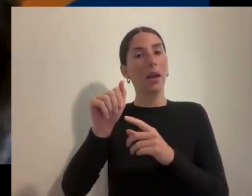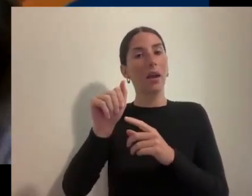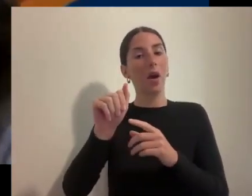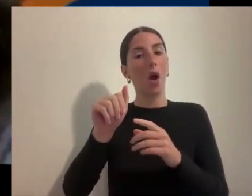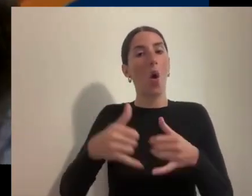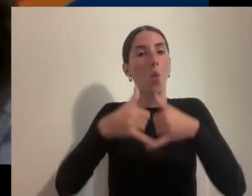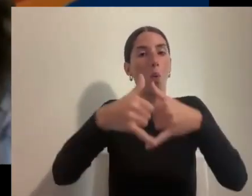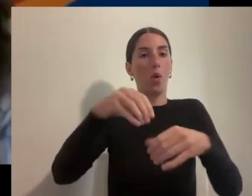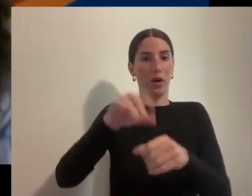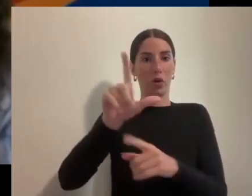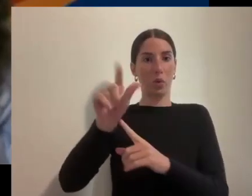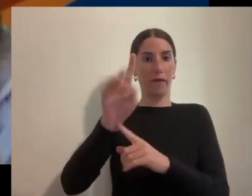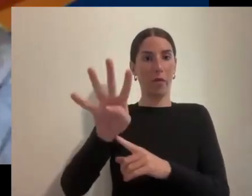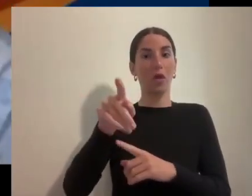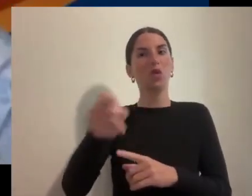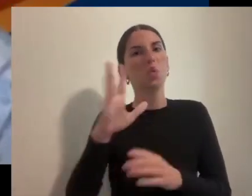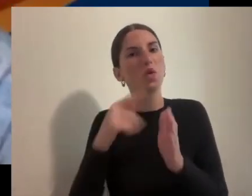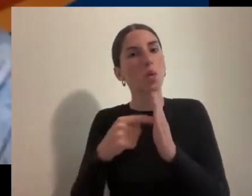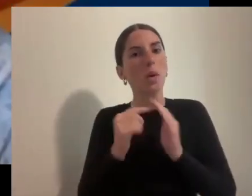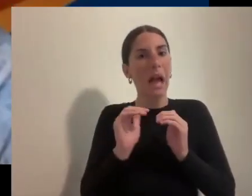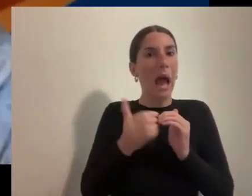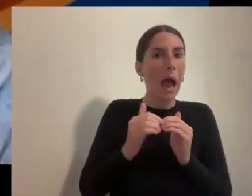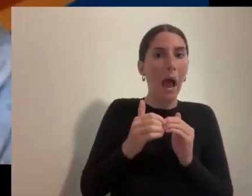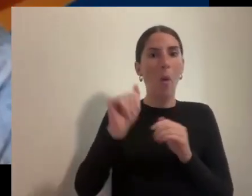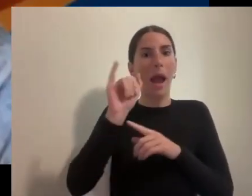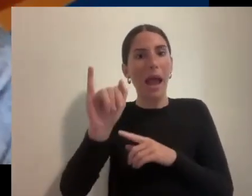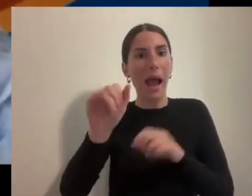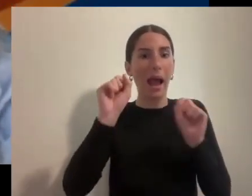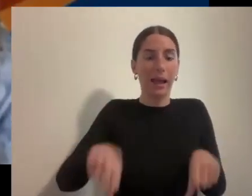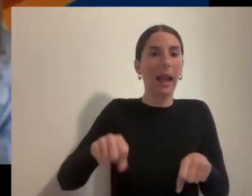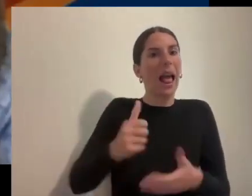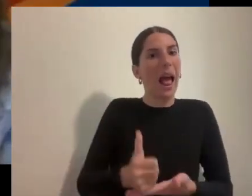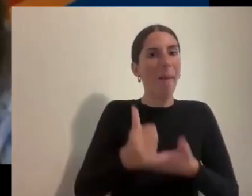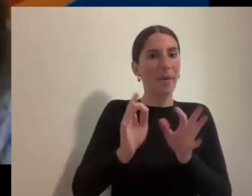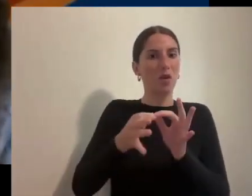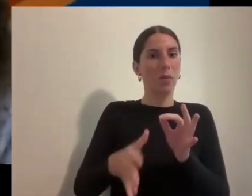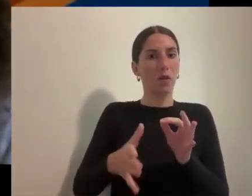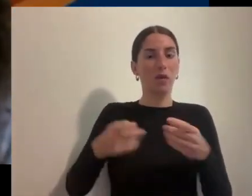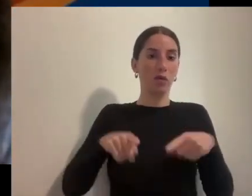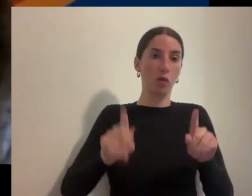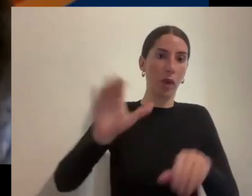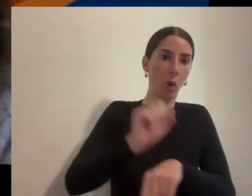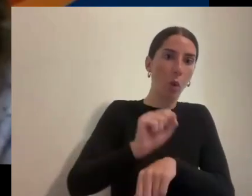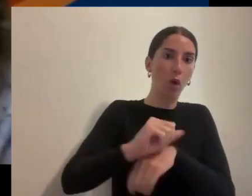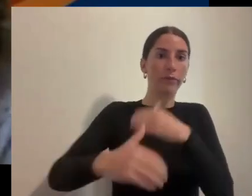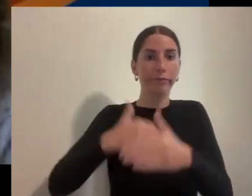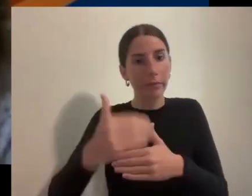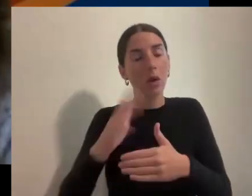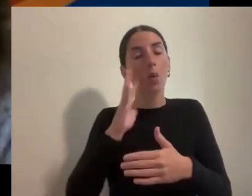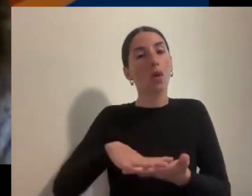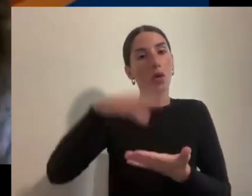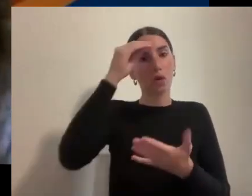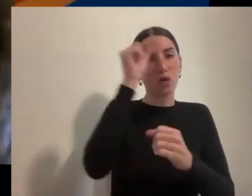us how generative AI can support interpreters throughout their workflow. You'll learn practical strategies to integrate